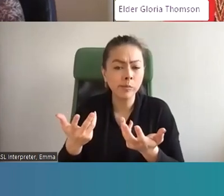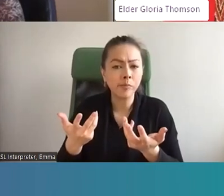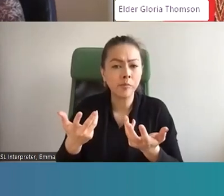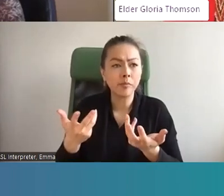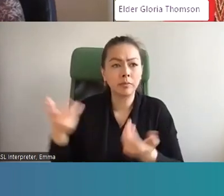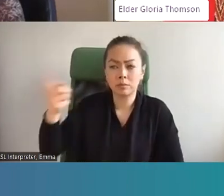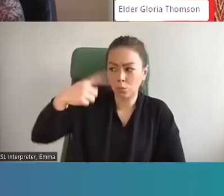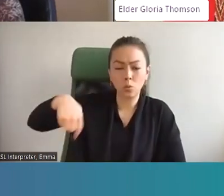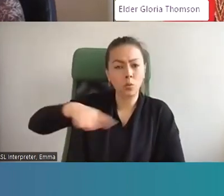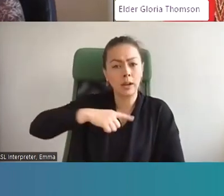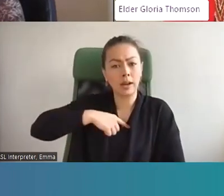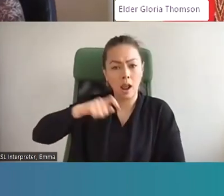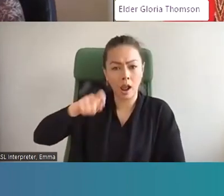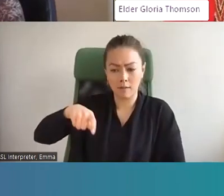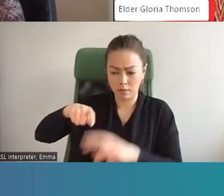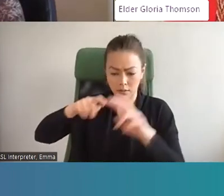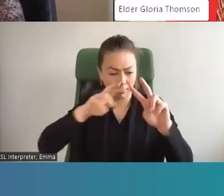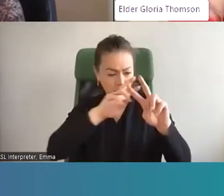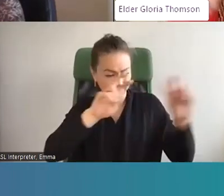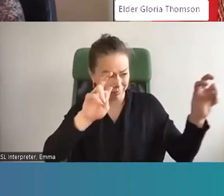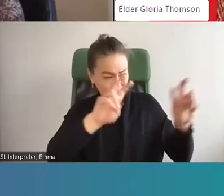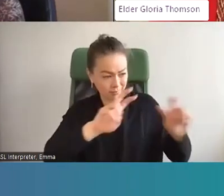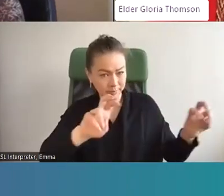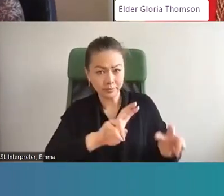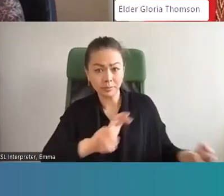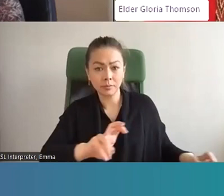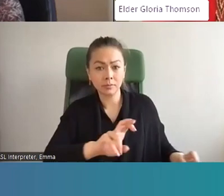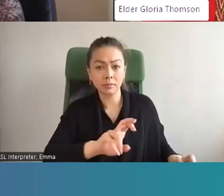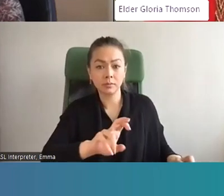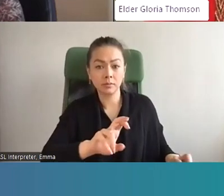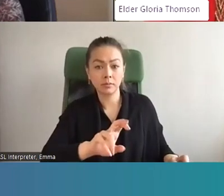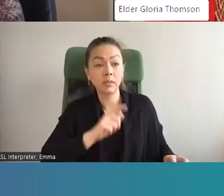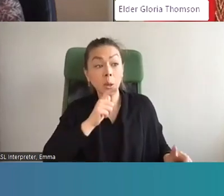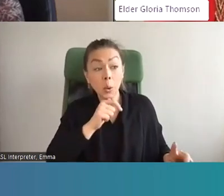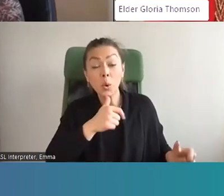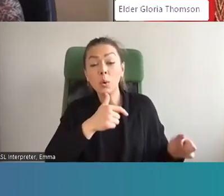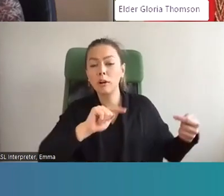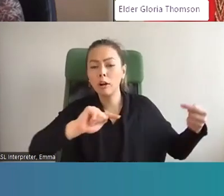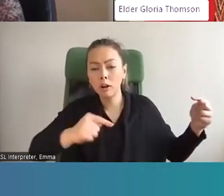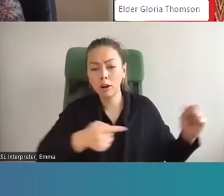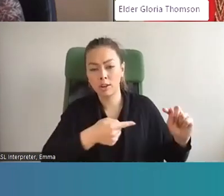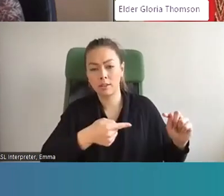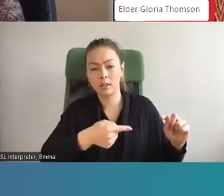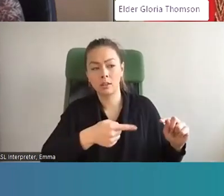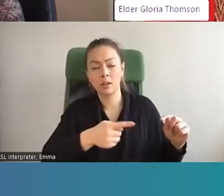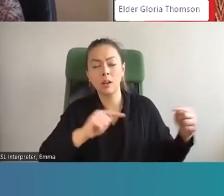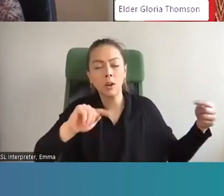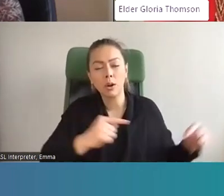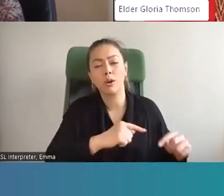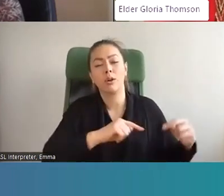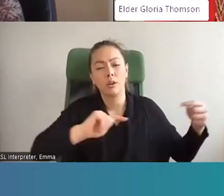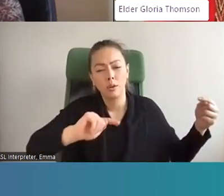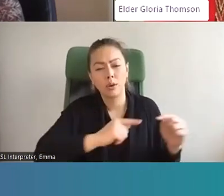We need to look at the people that who has been hurt so many times,